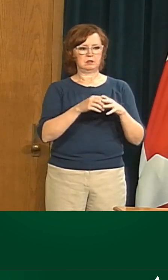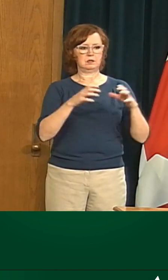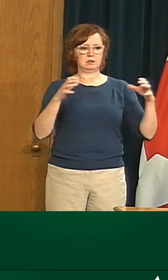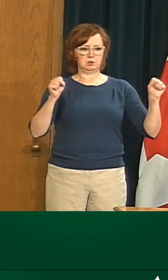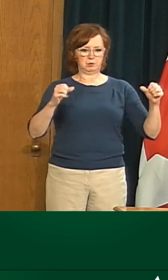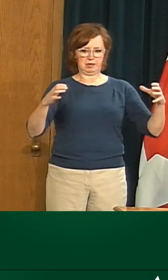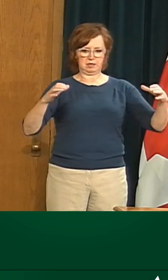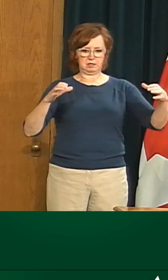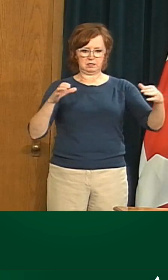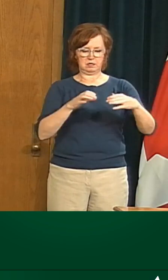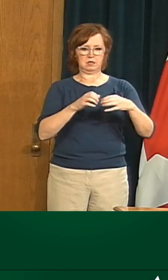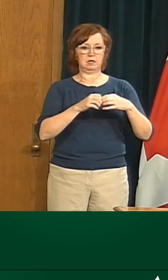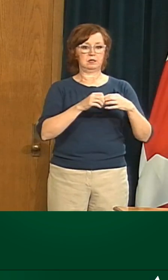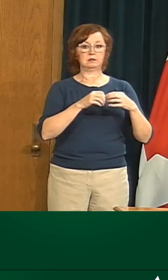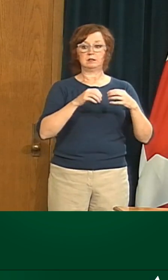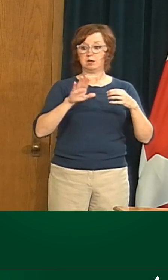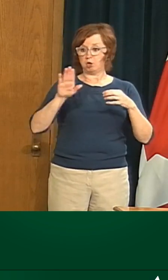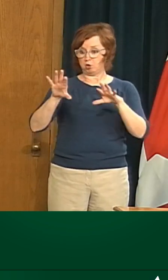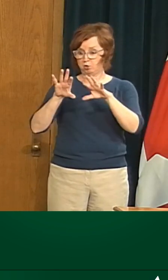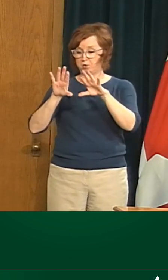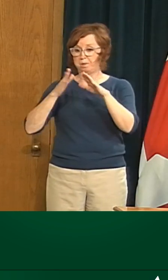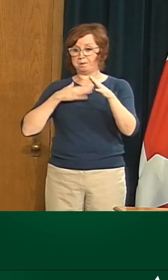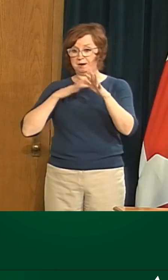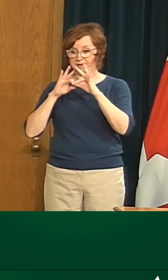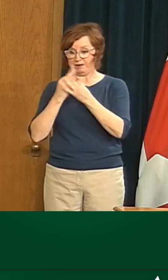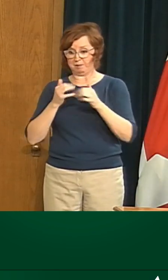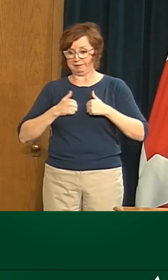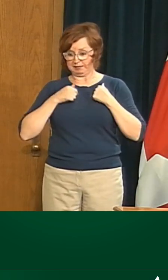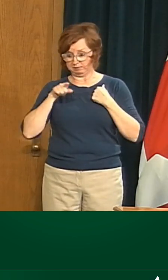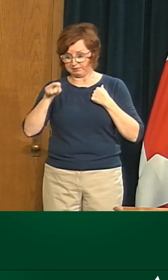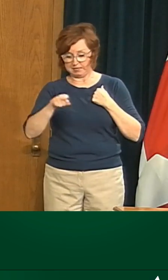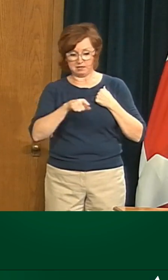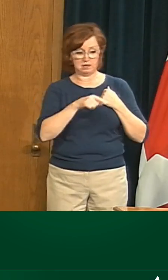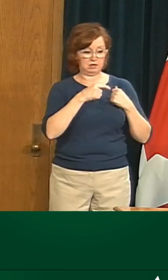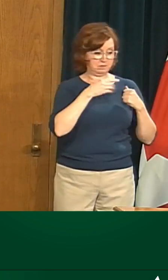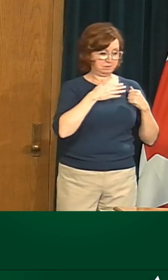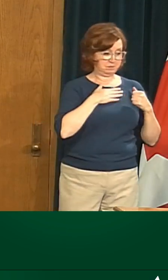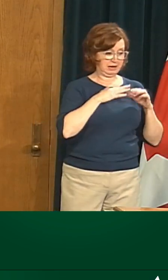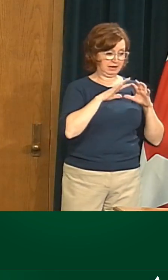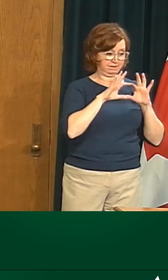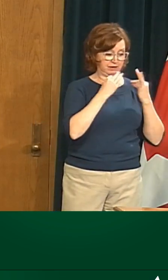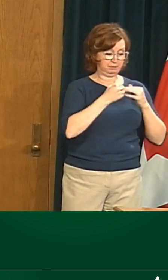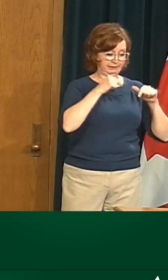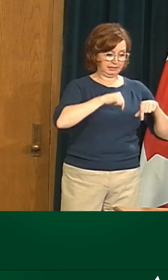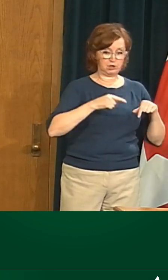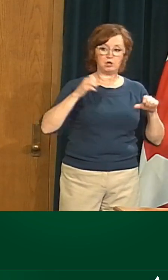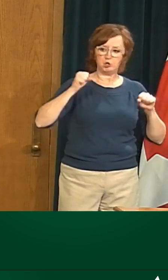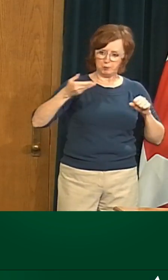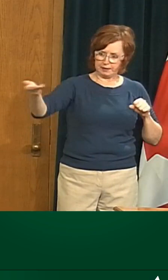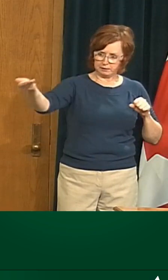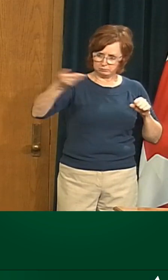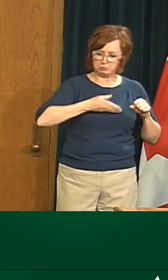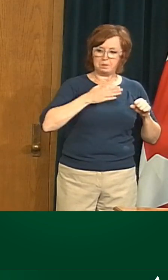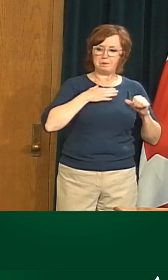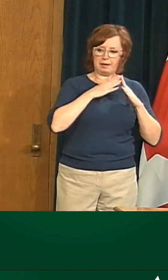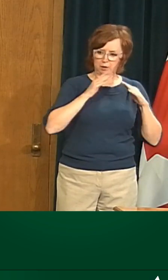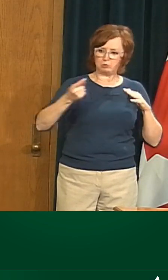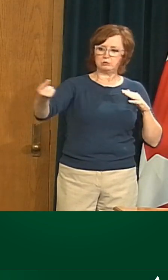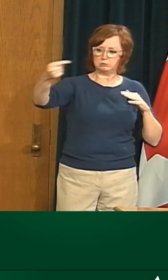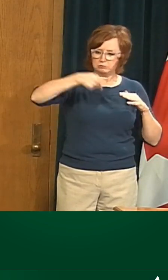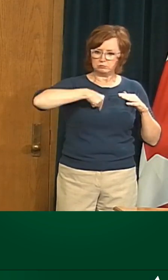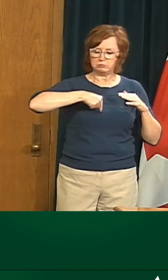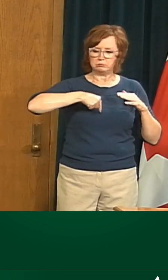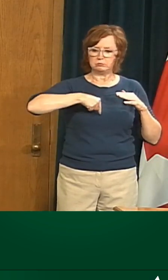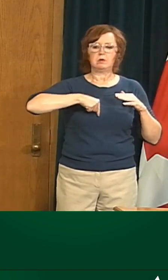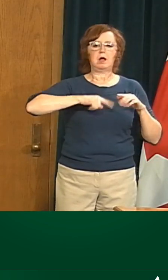Don't randomly meet 3 new people every day, because I think that's where the risk goes up.